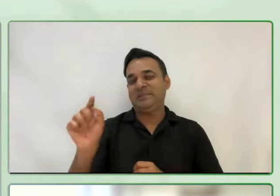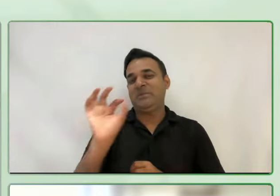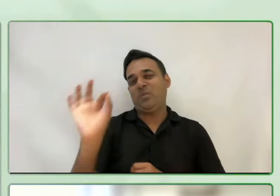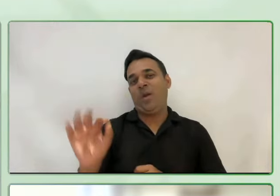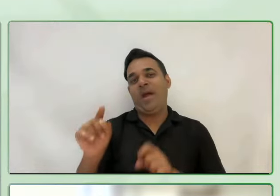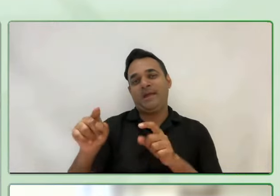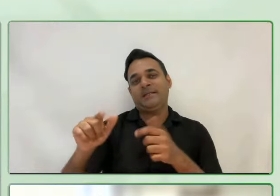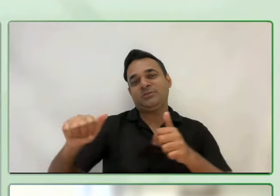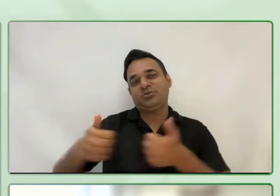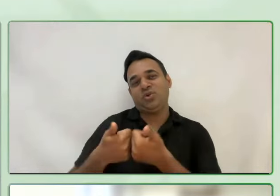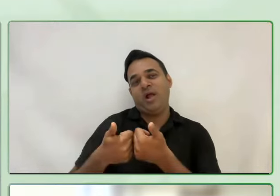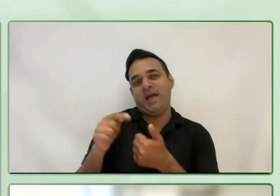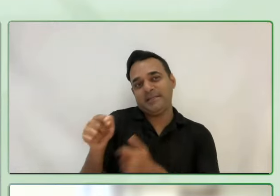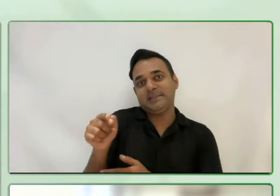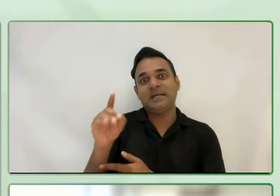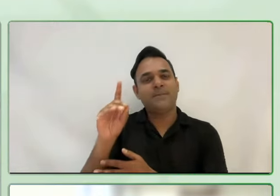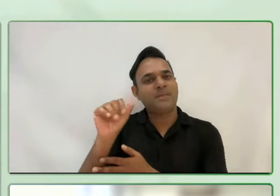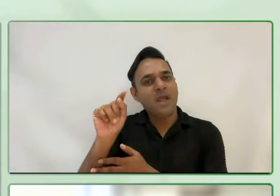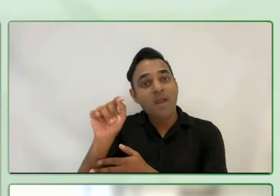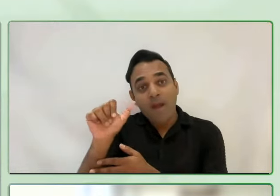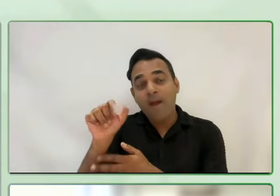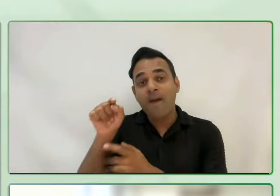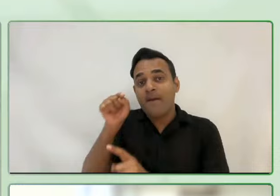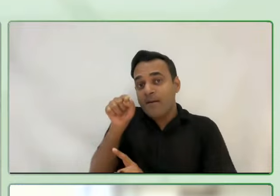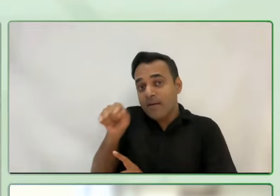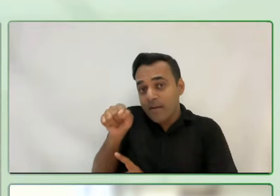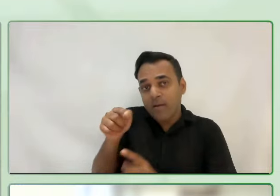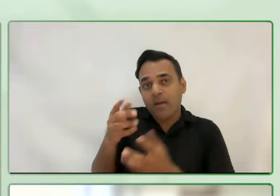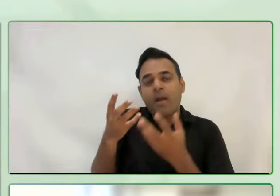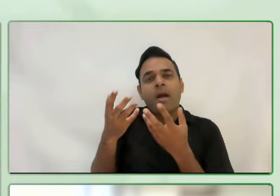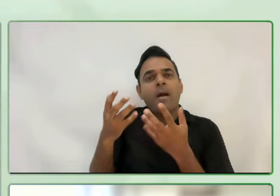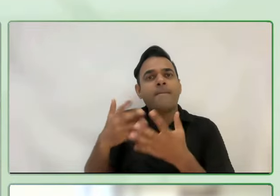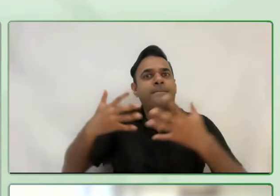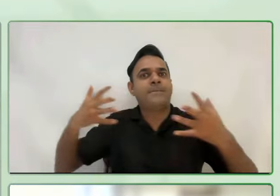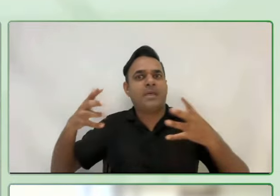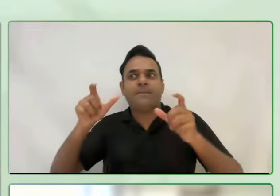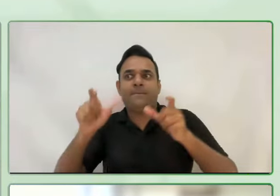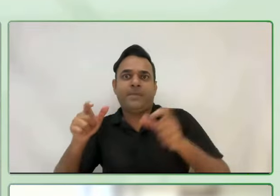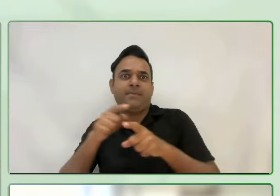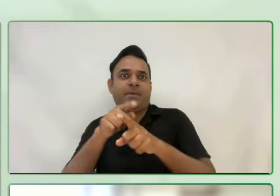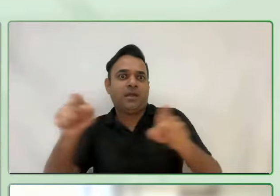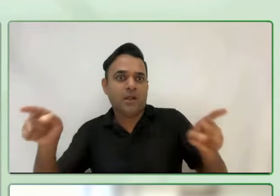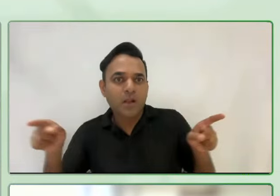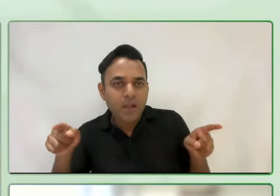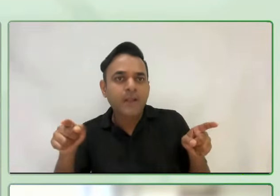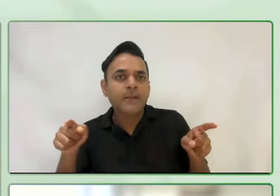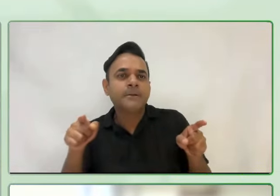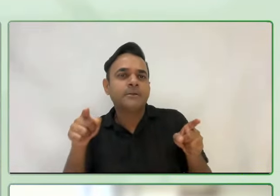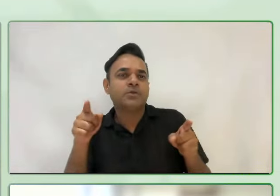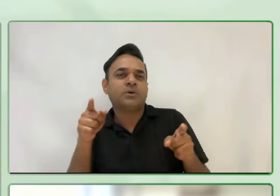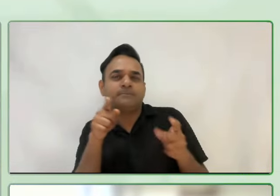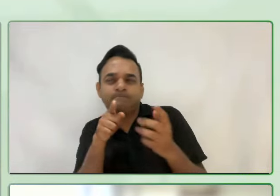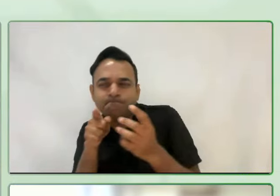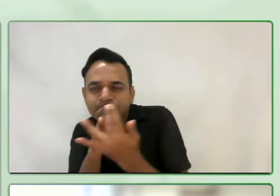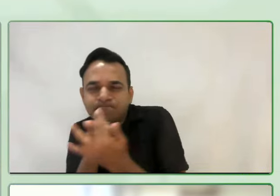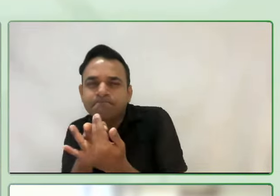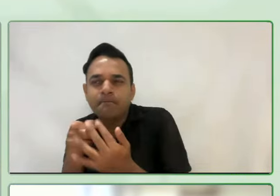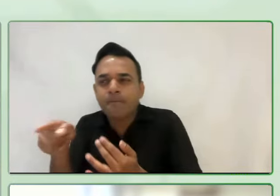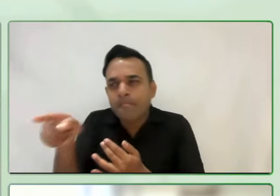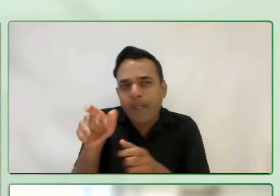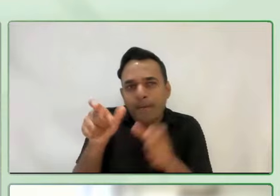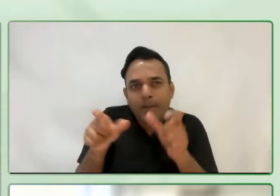that managers are taking decisions to deny people adjustments in such an ad hoc way that the C-suite don't